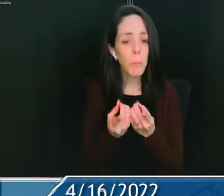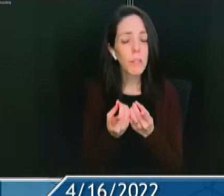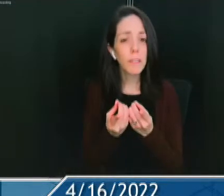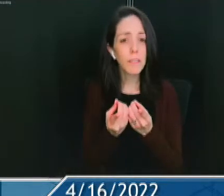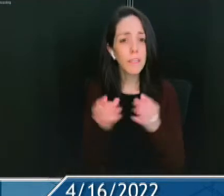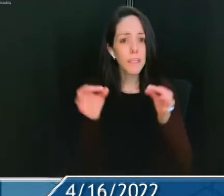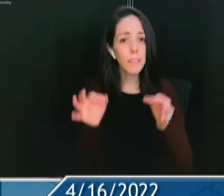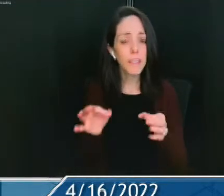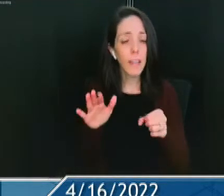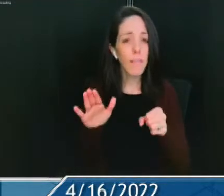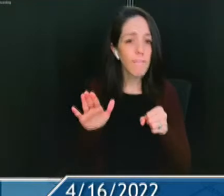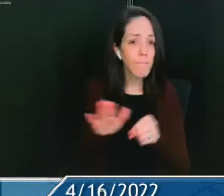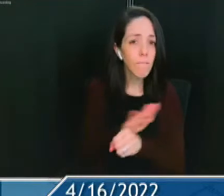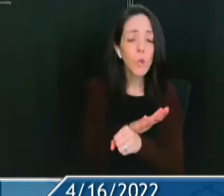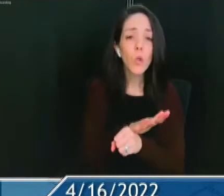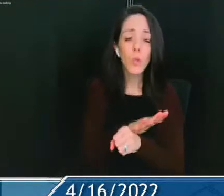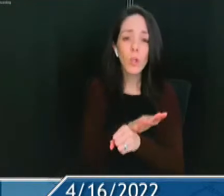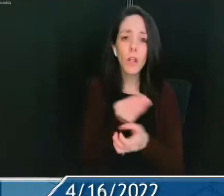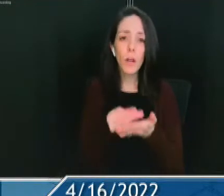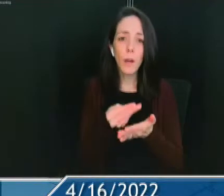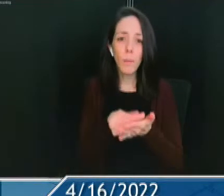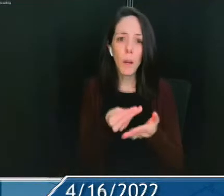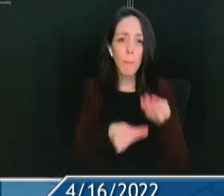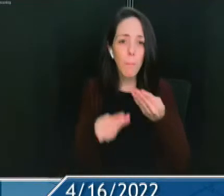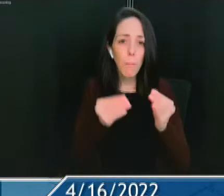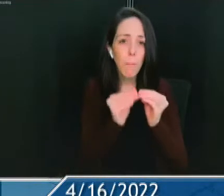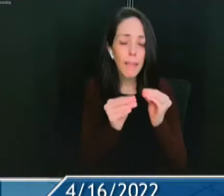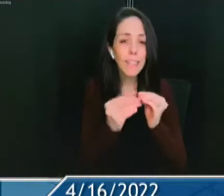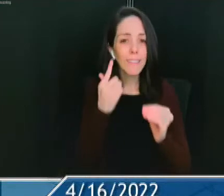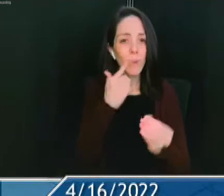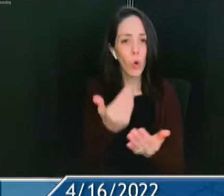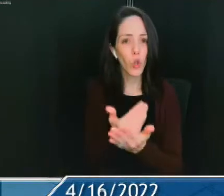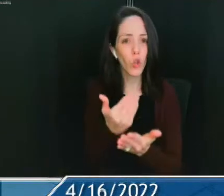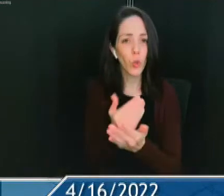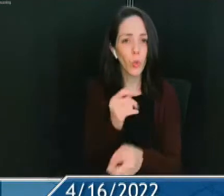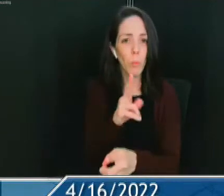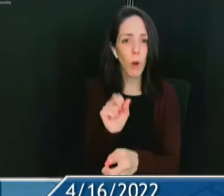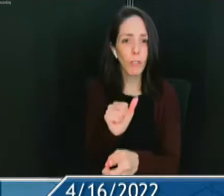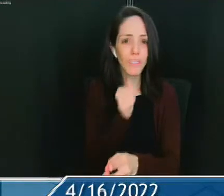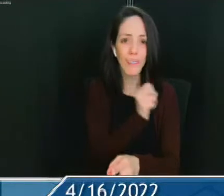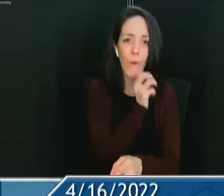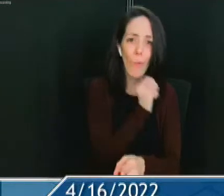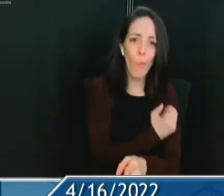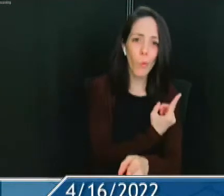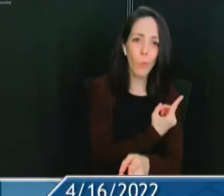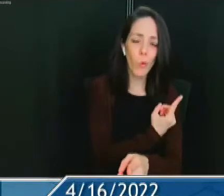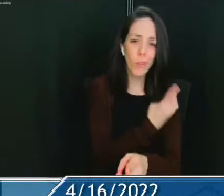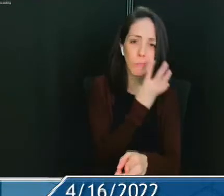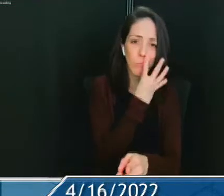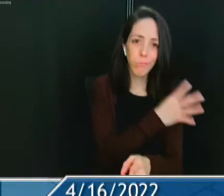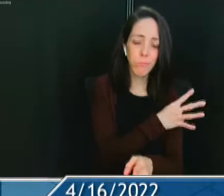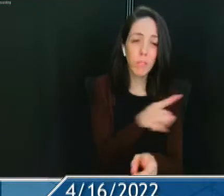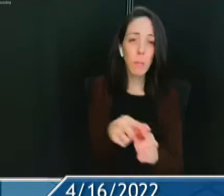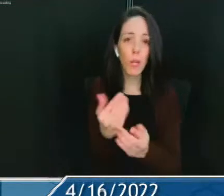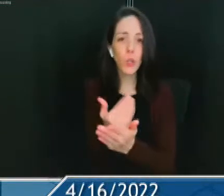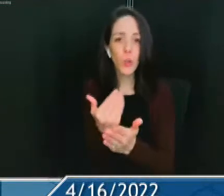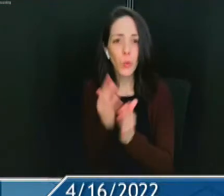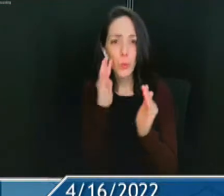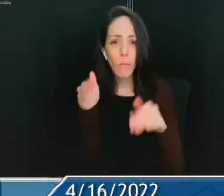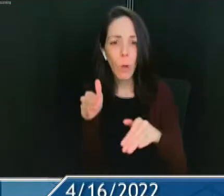a priority in recent years. A joint Parks City Budget Office memo last year, for